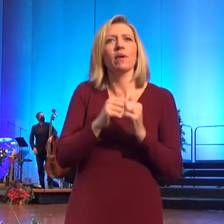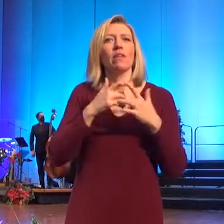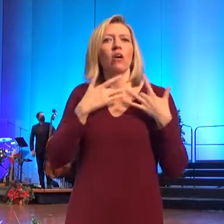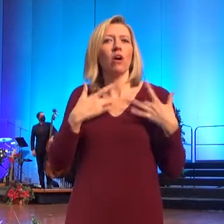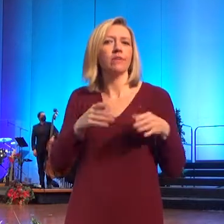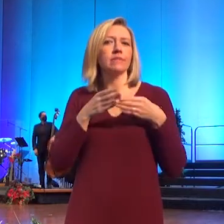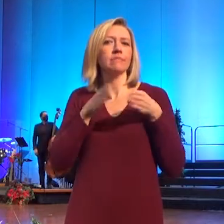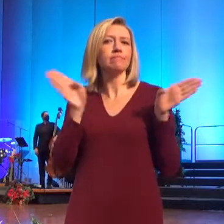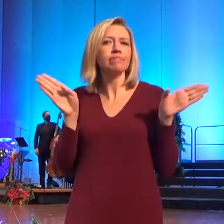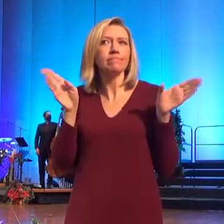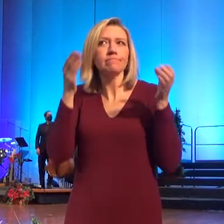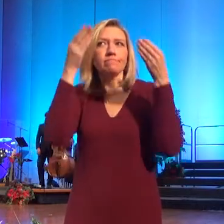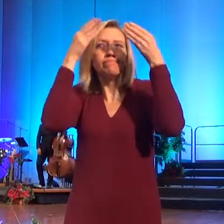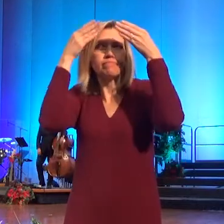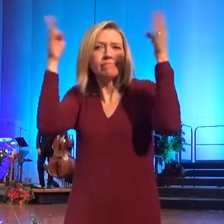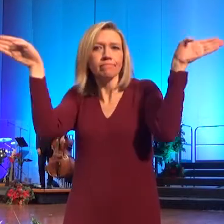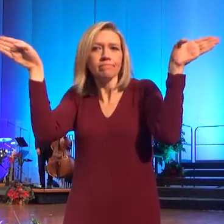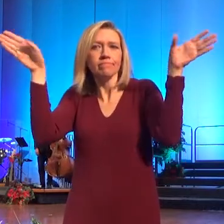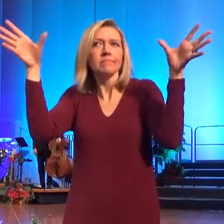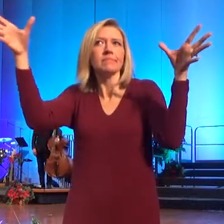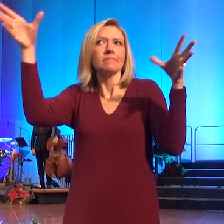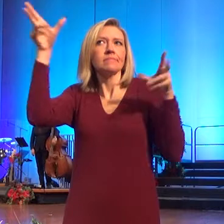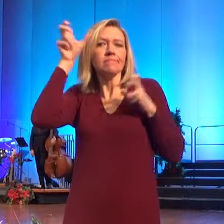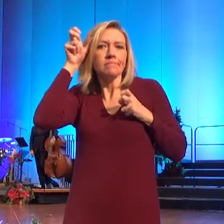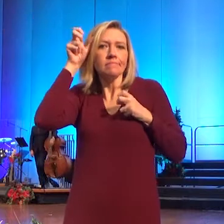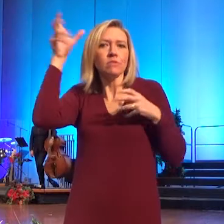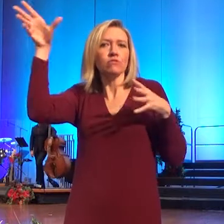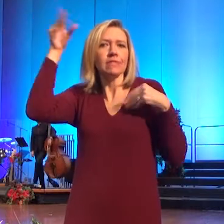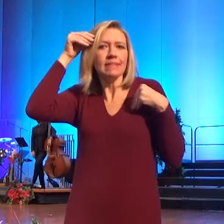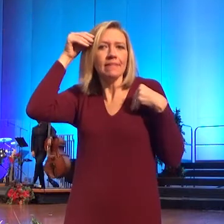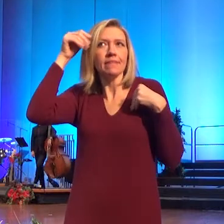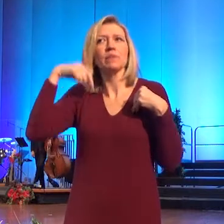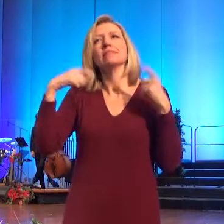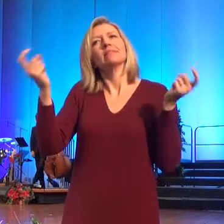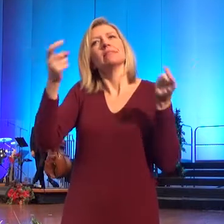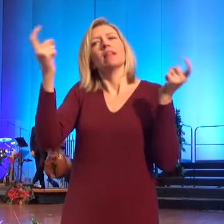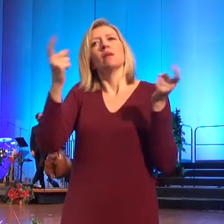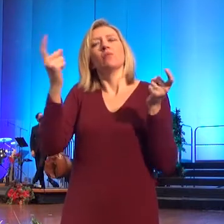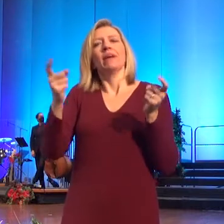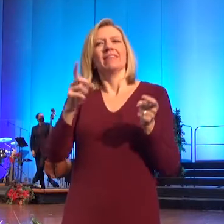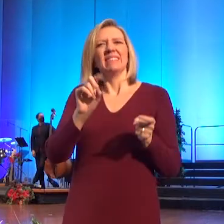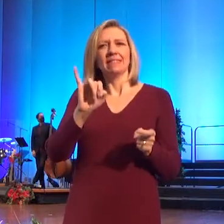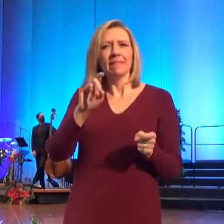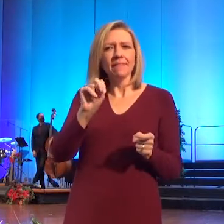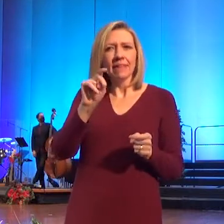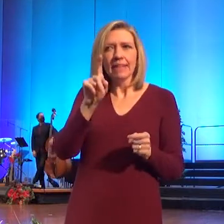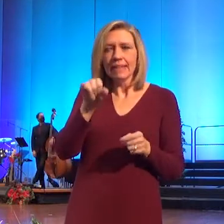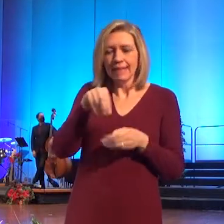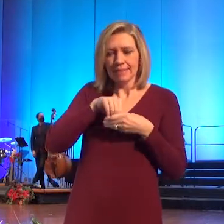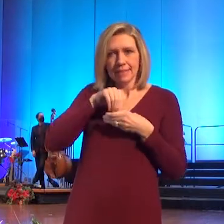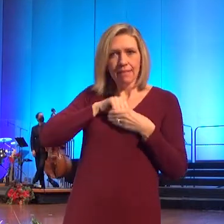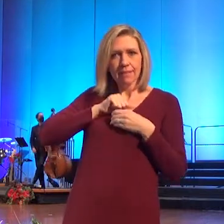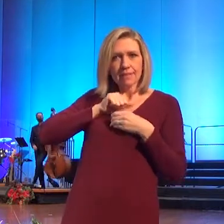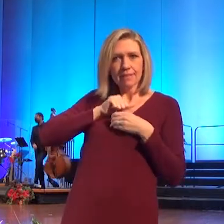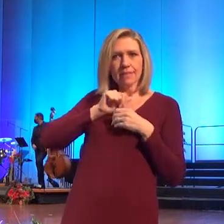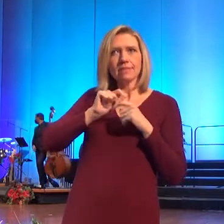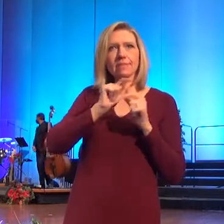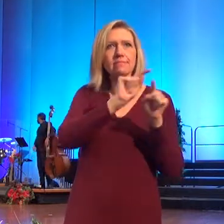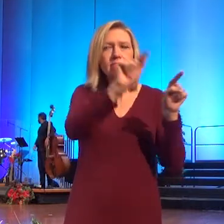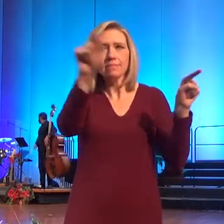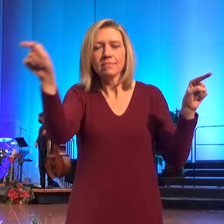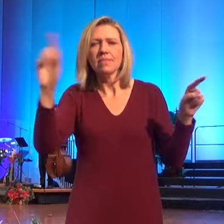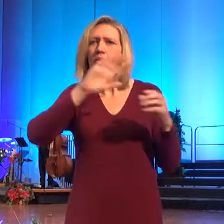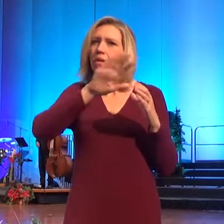hearts that are open to listen and minds that are open to receive, we celebrate the divinity in ourselves, in one another, and in all